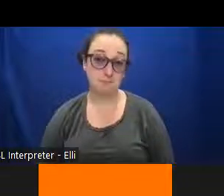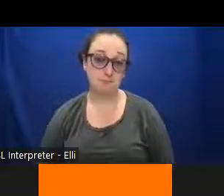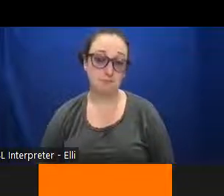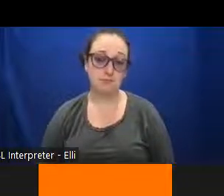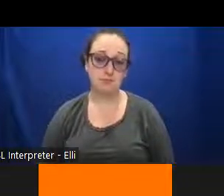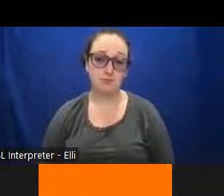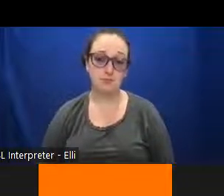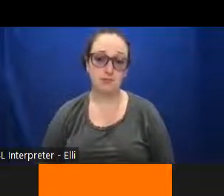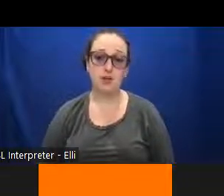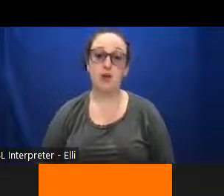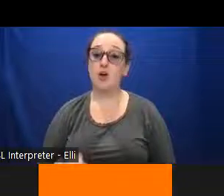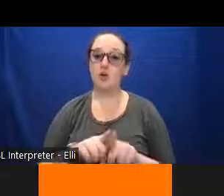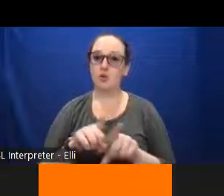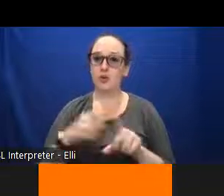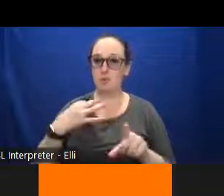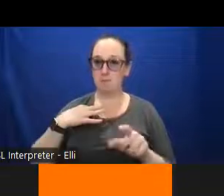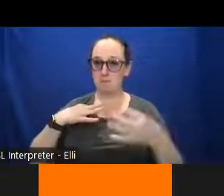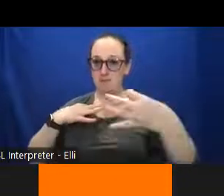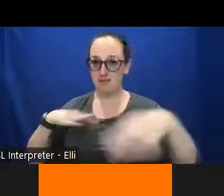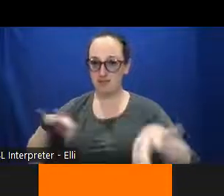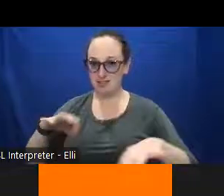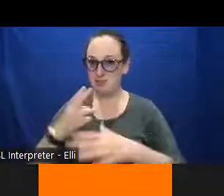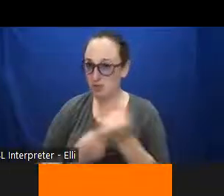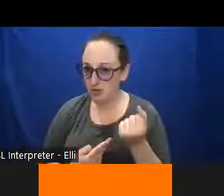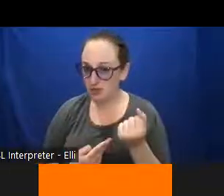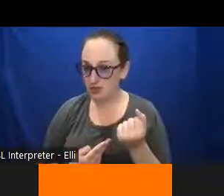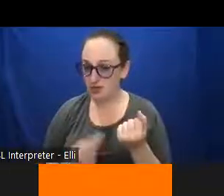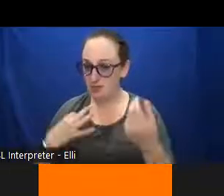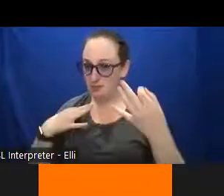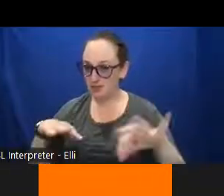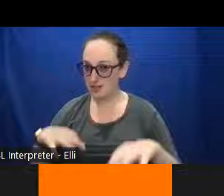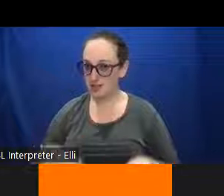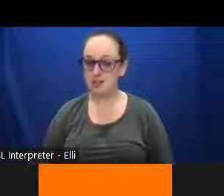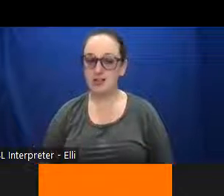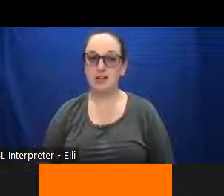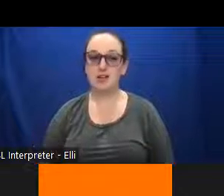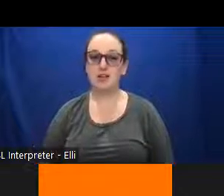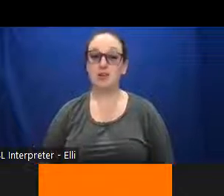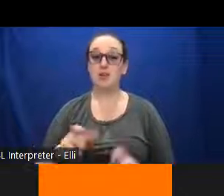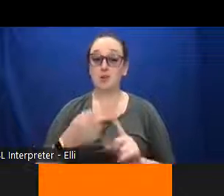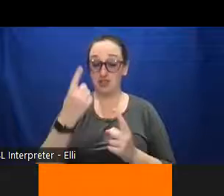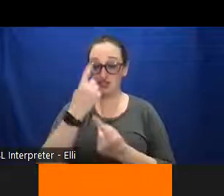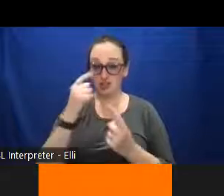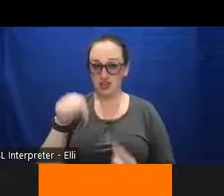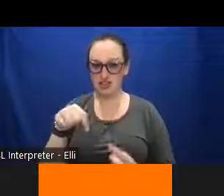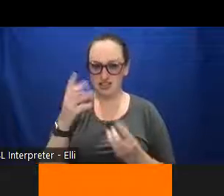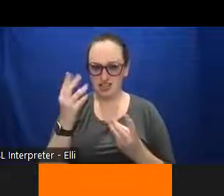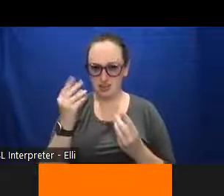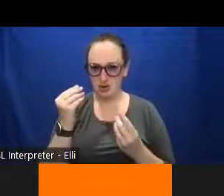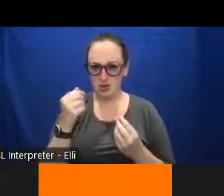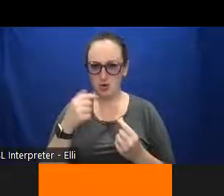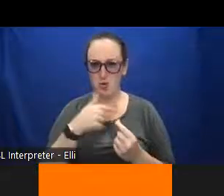Additionally, it's mutually beneficial. So when we think about this, we're not